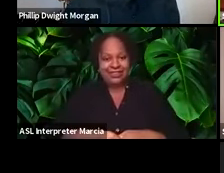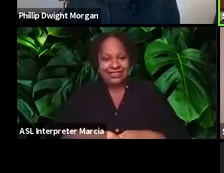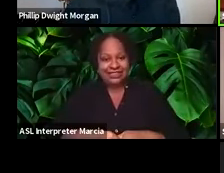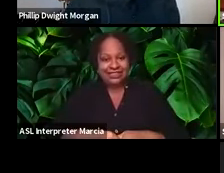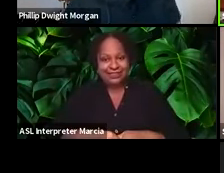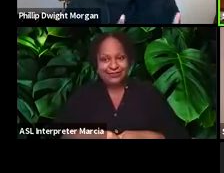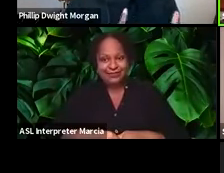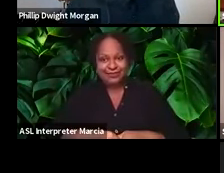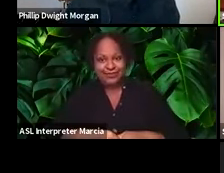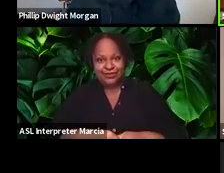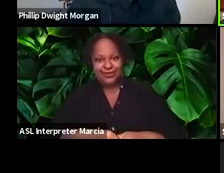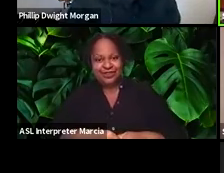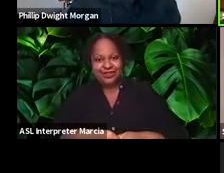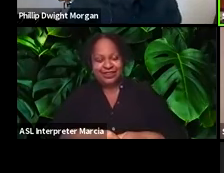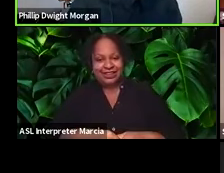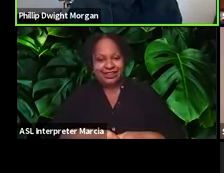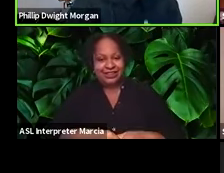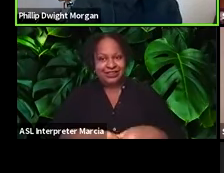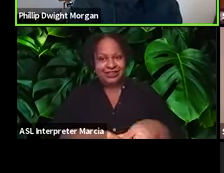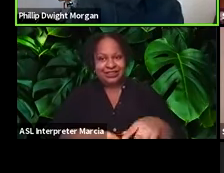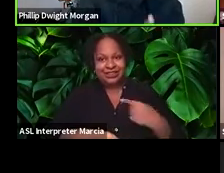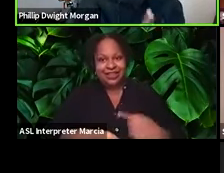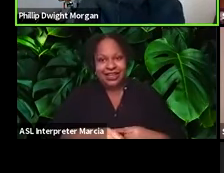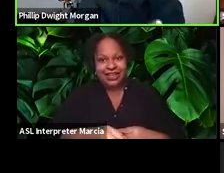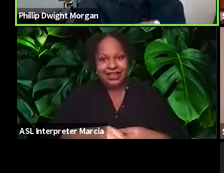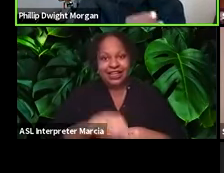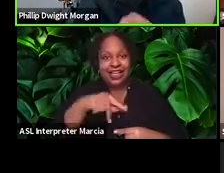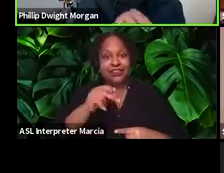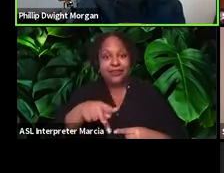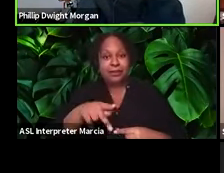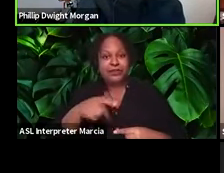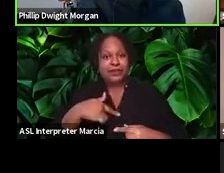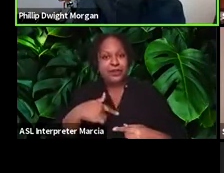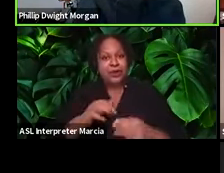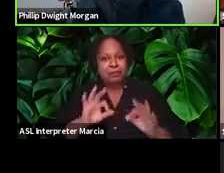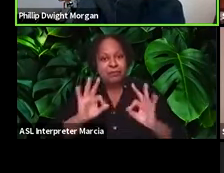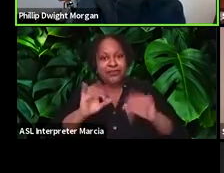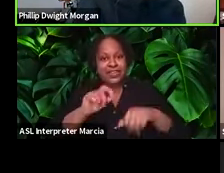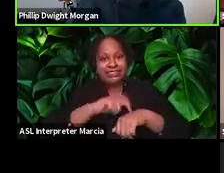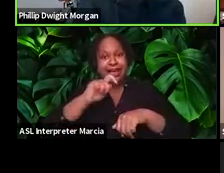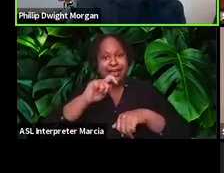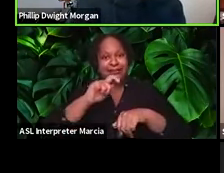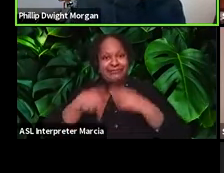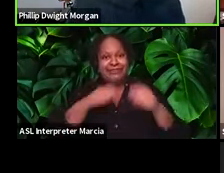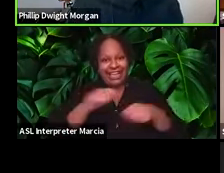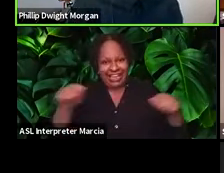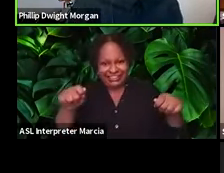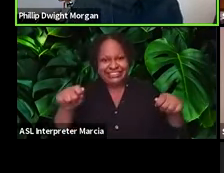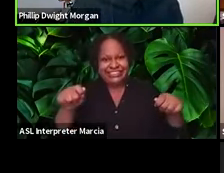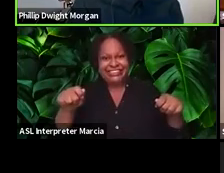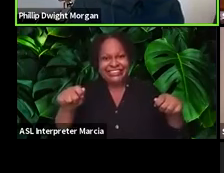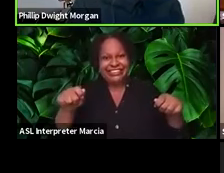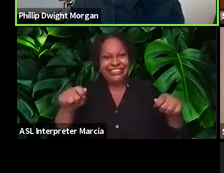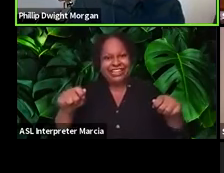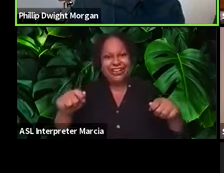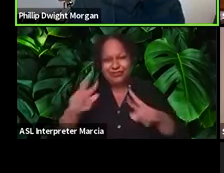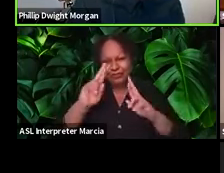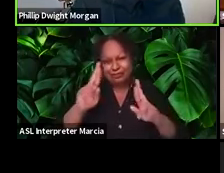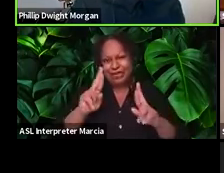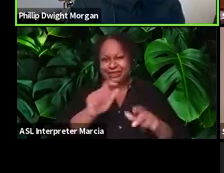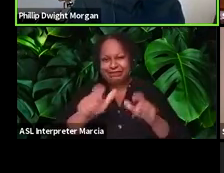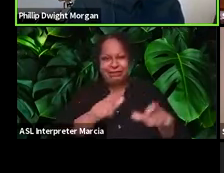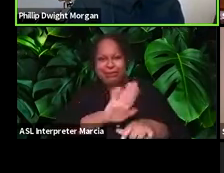think that is the perfect note to end on. I'm getting the push to end this, just out of respect for everybody's